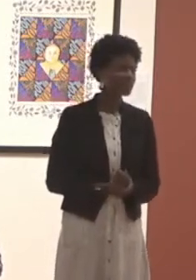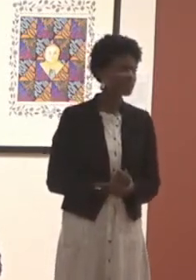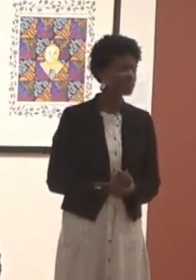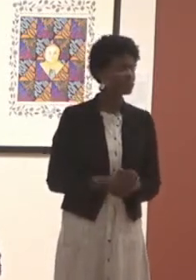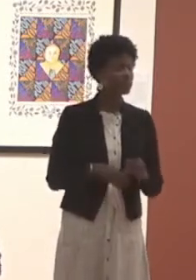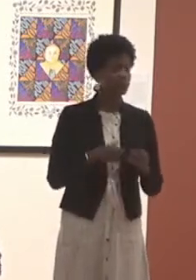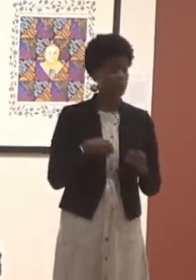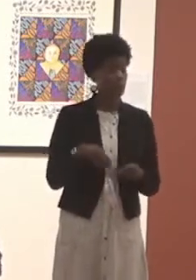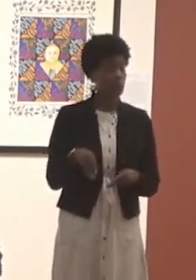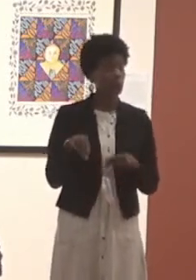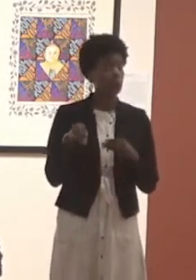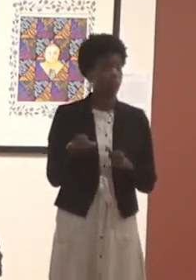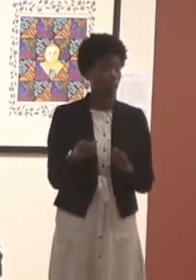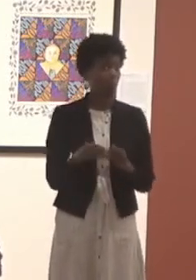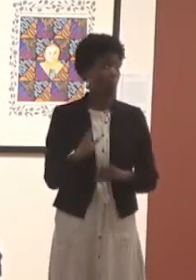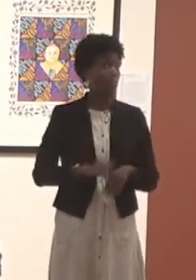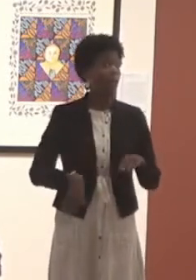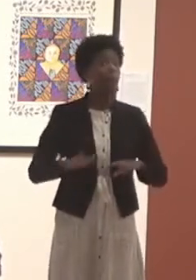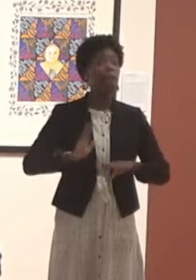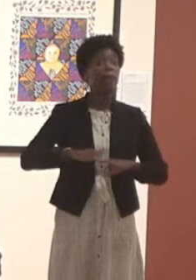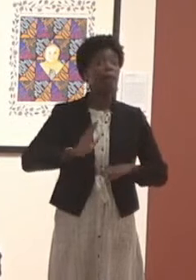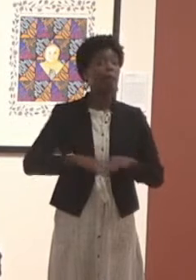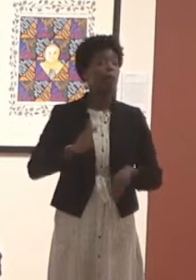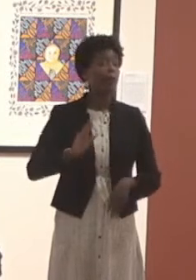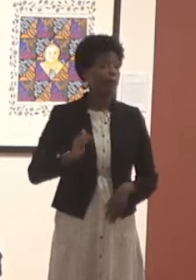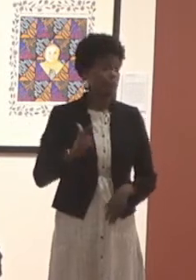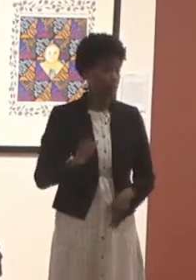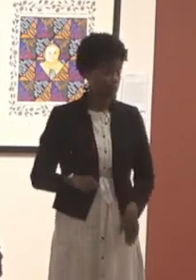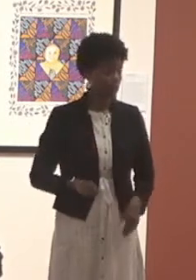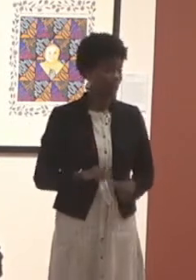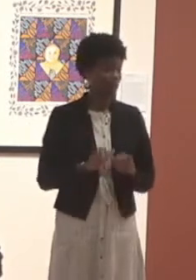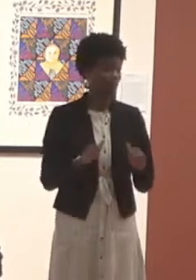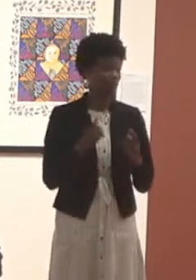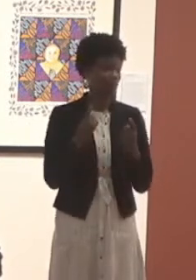And we paid him more than minimum wage to do this. So.